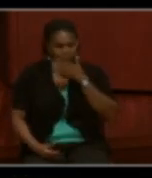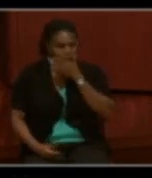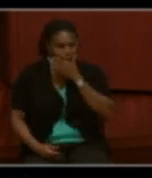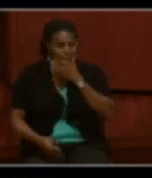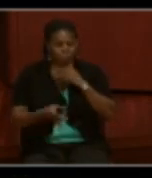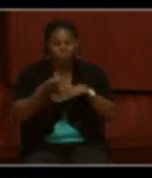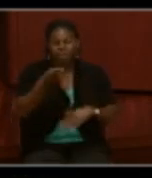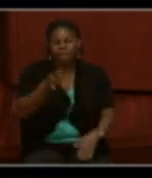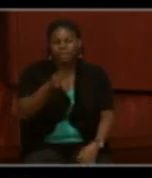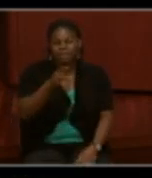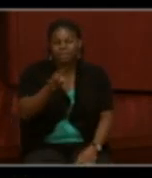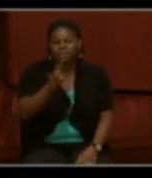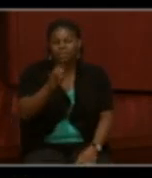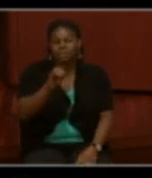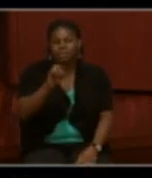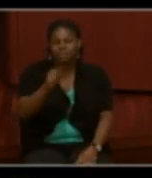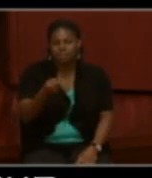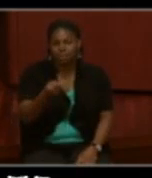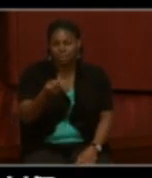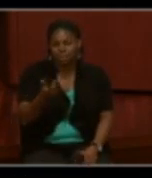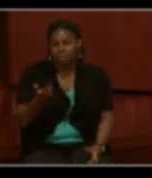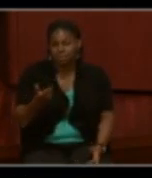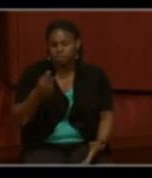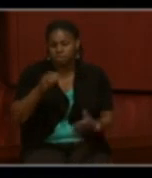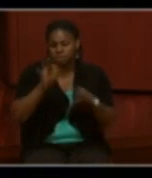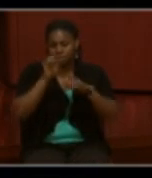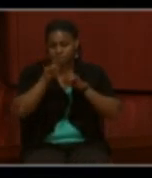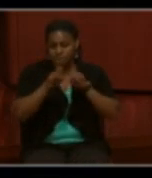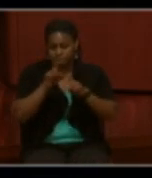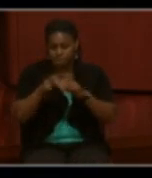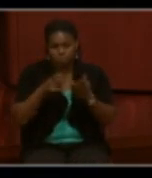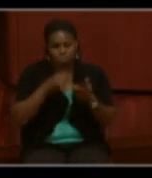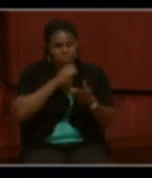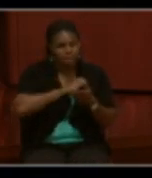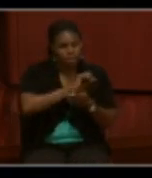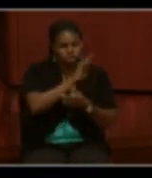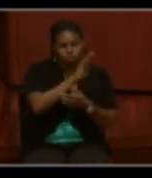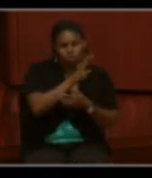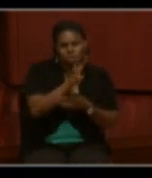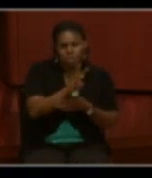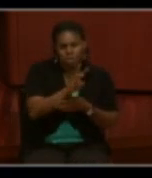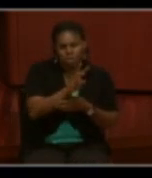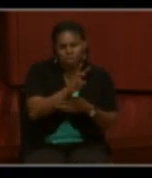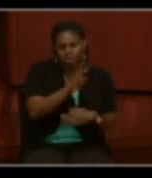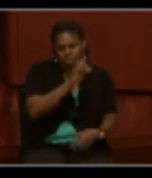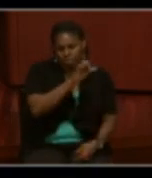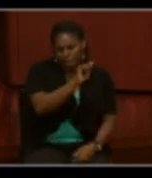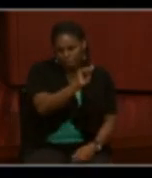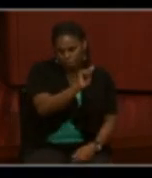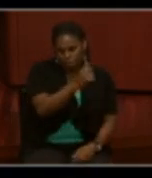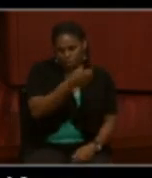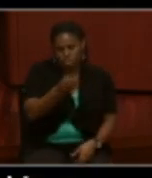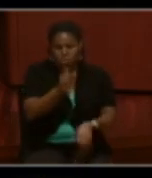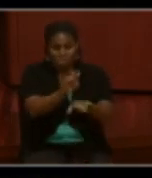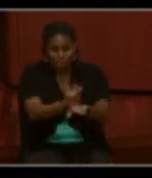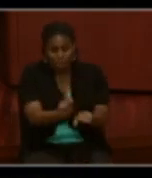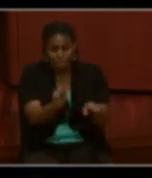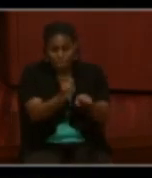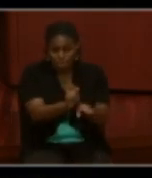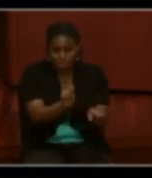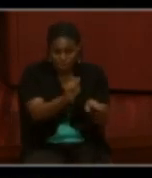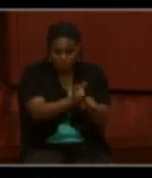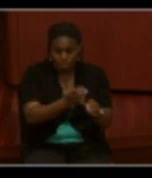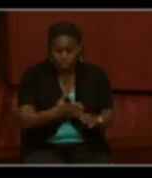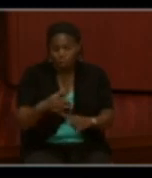In the 1870 census, Alfred is listed at age 46. He's a common laborer. Hannah,